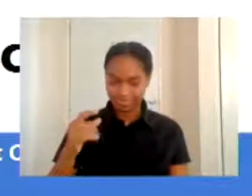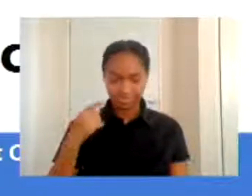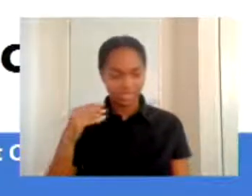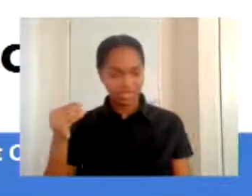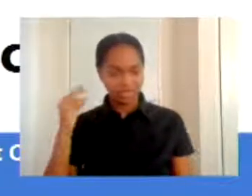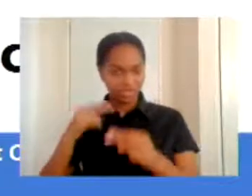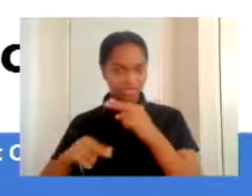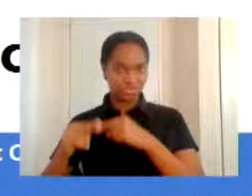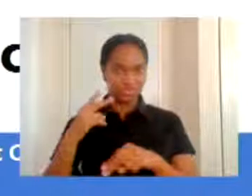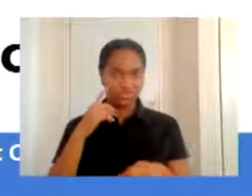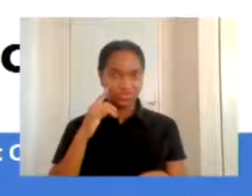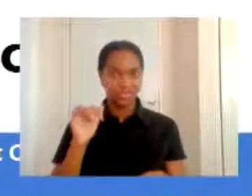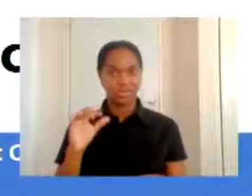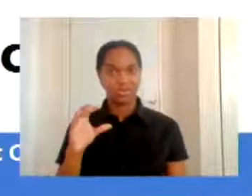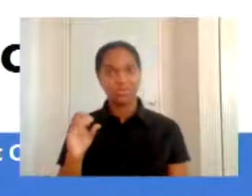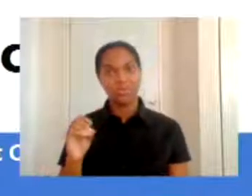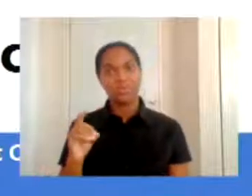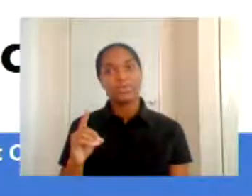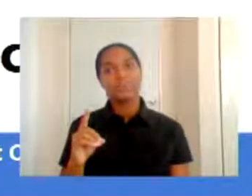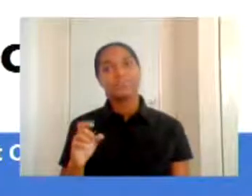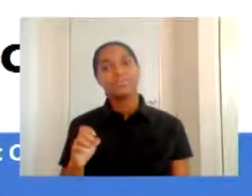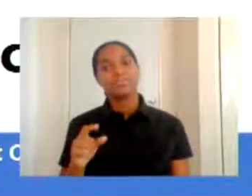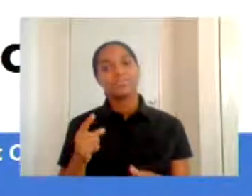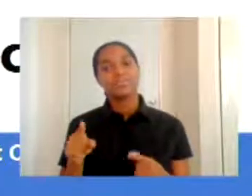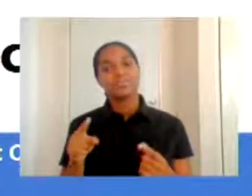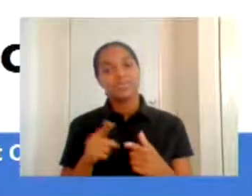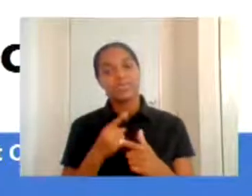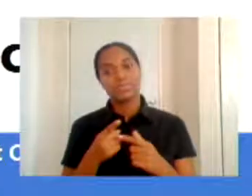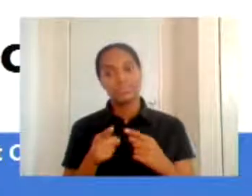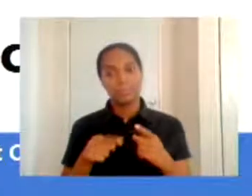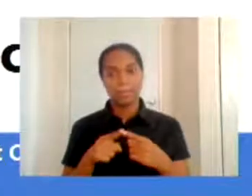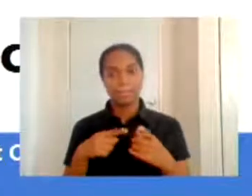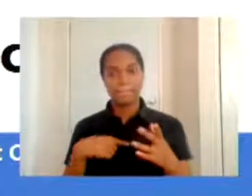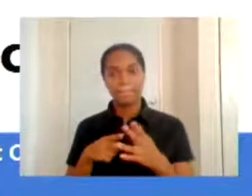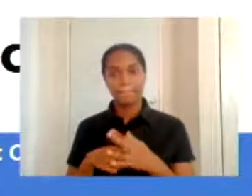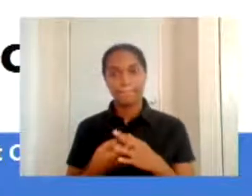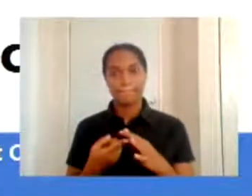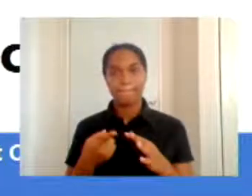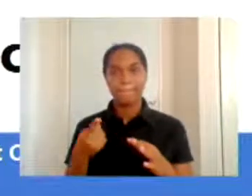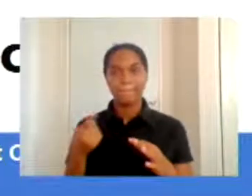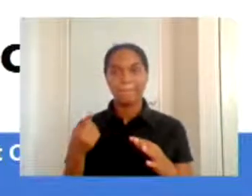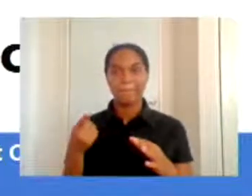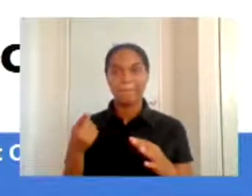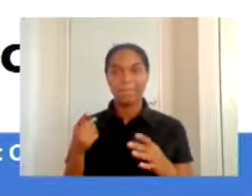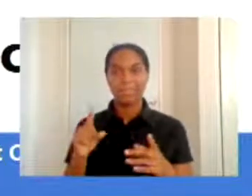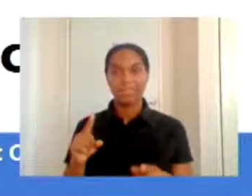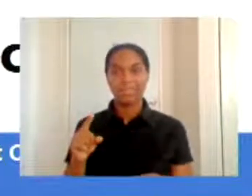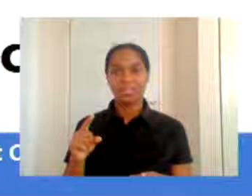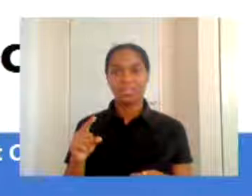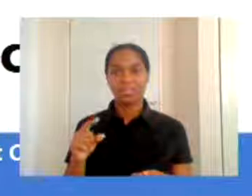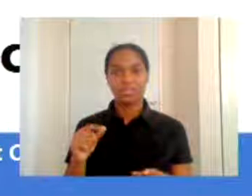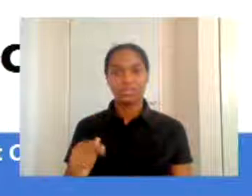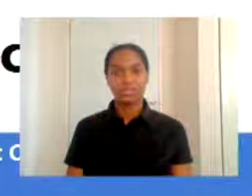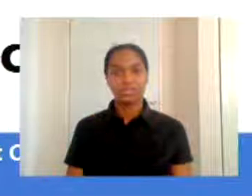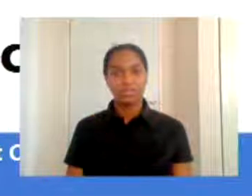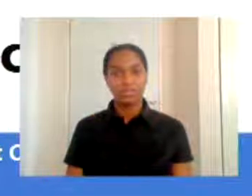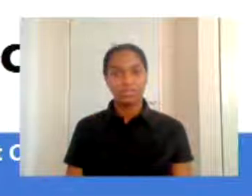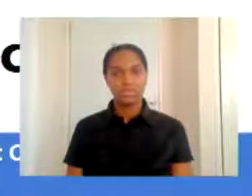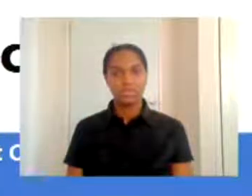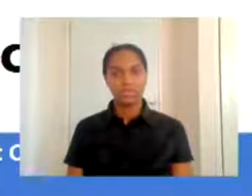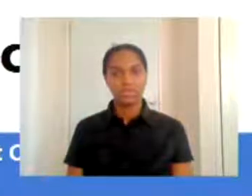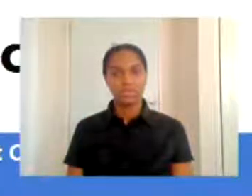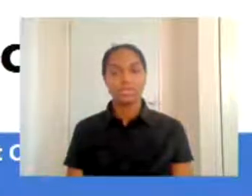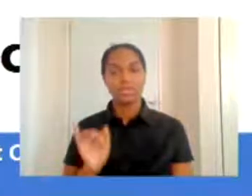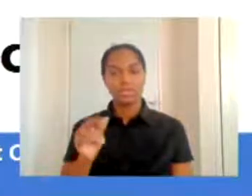MPEG codecs, back when we first started doing ATSC1, we used the MPEG-2 video codec, and that was